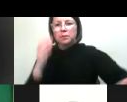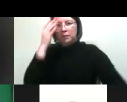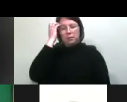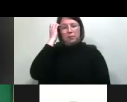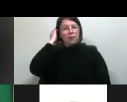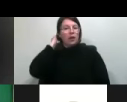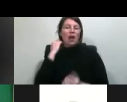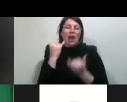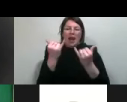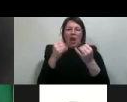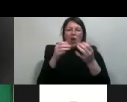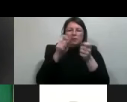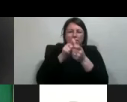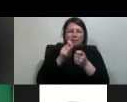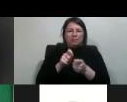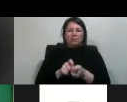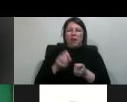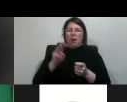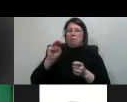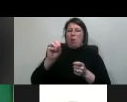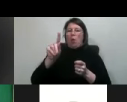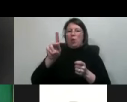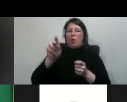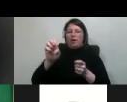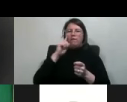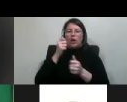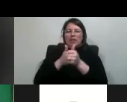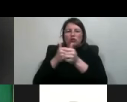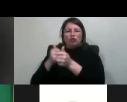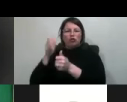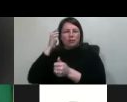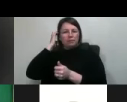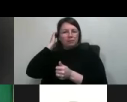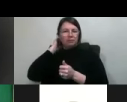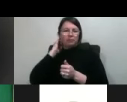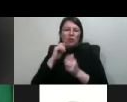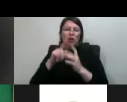the specific mode changes, starting with the subway.